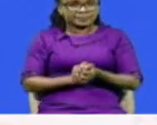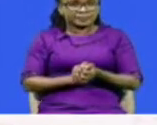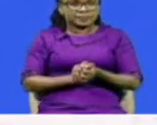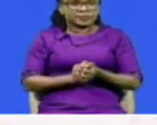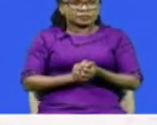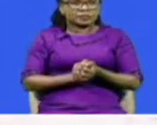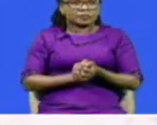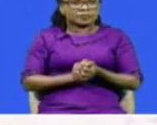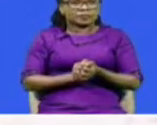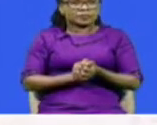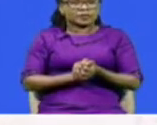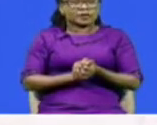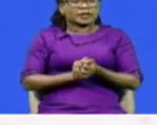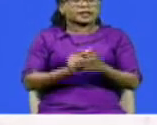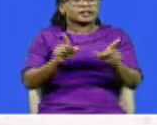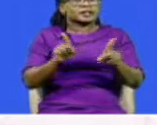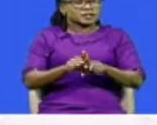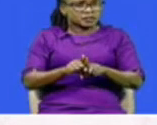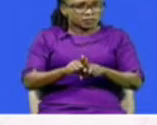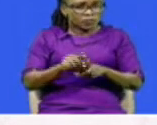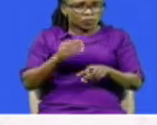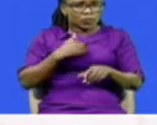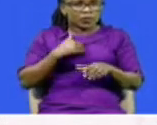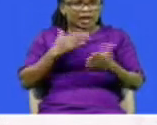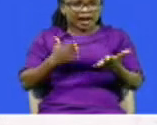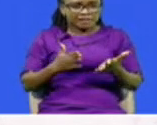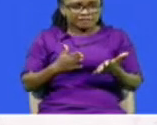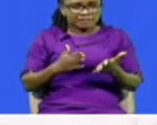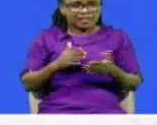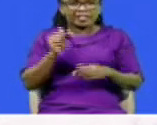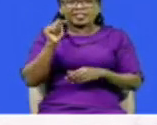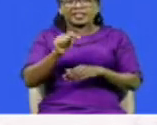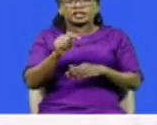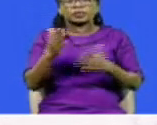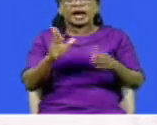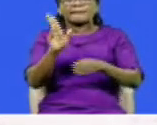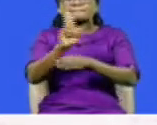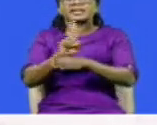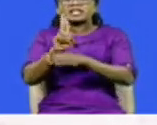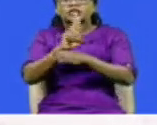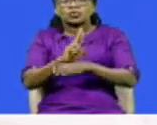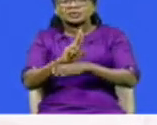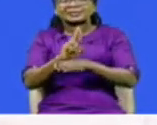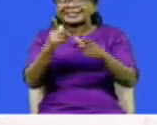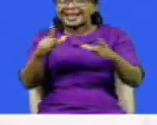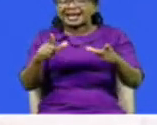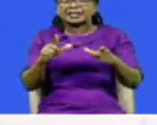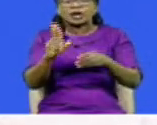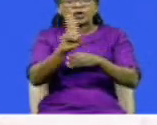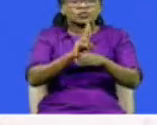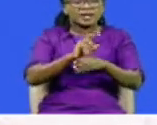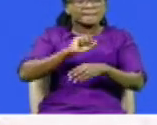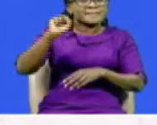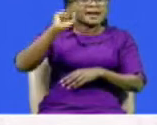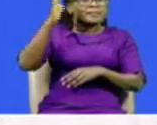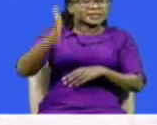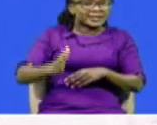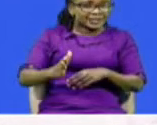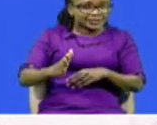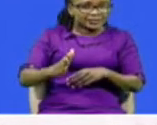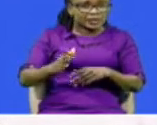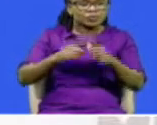The re-emergence of gangs and militia groups that are being used by some political actors to